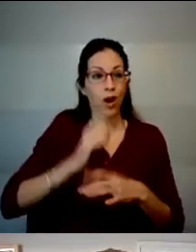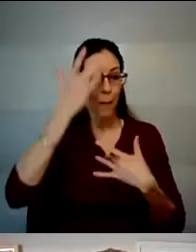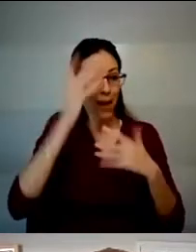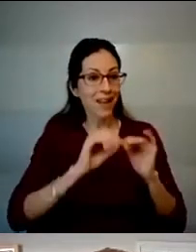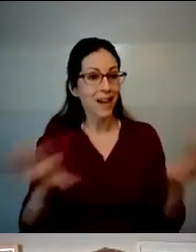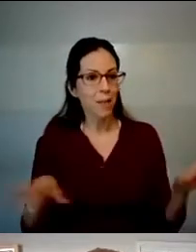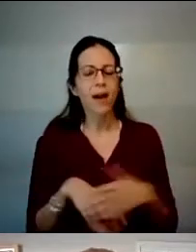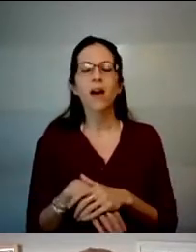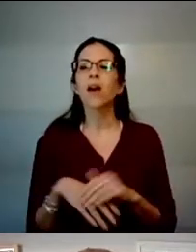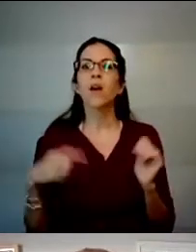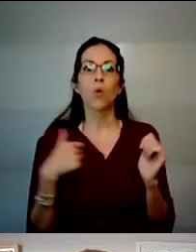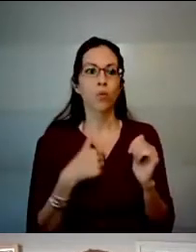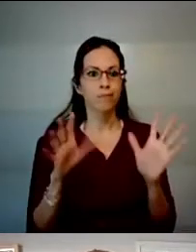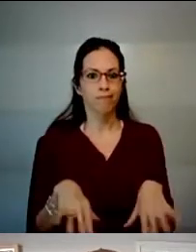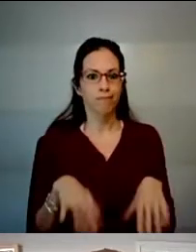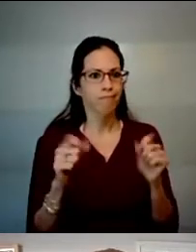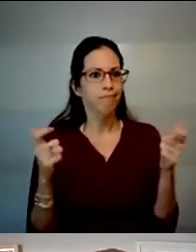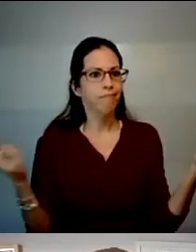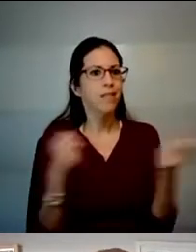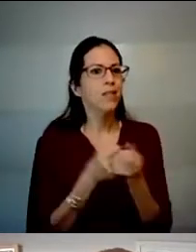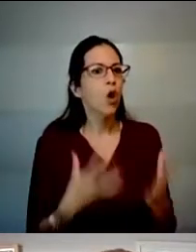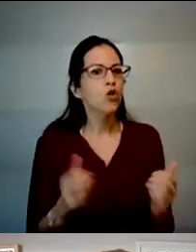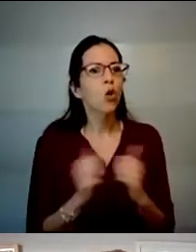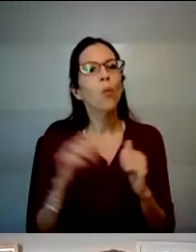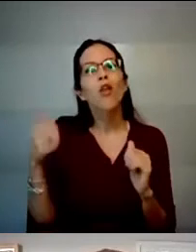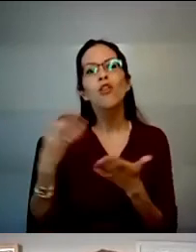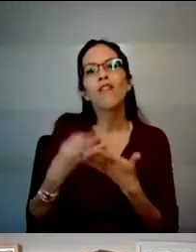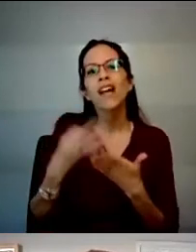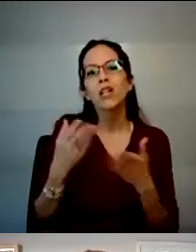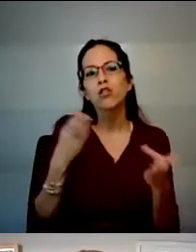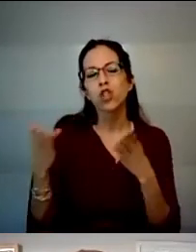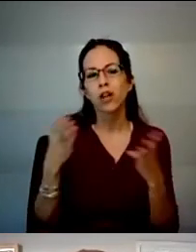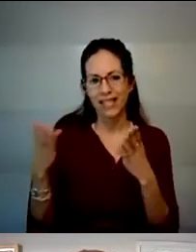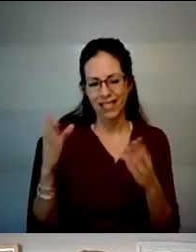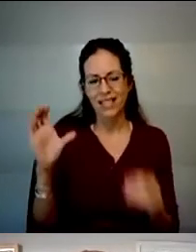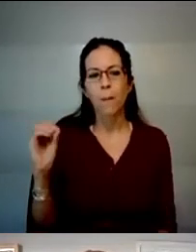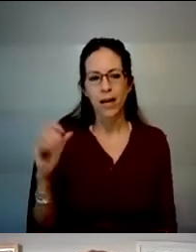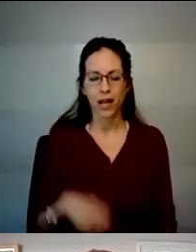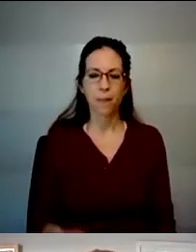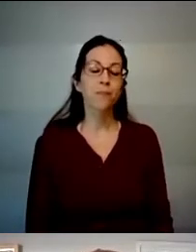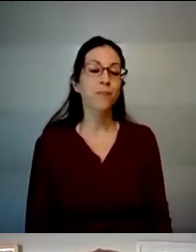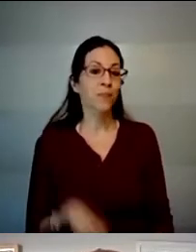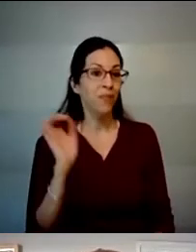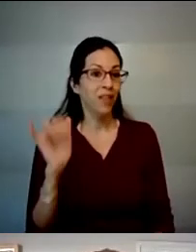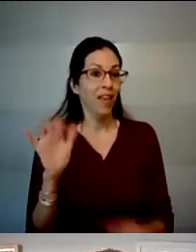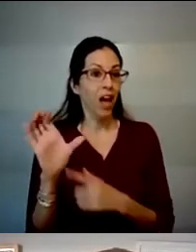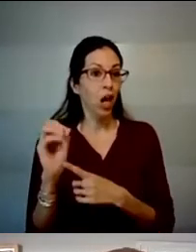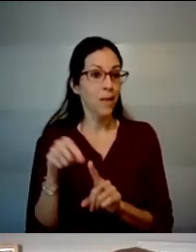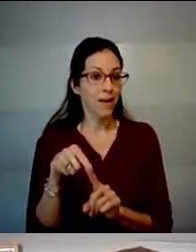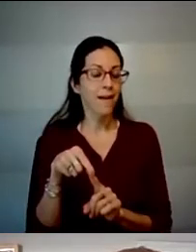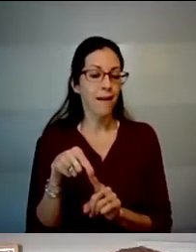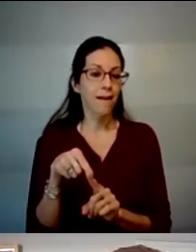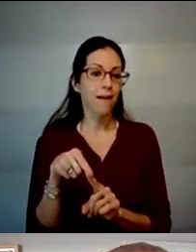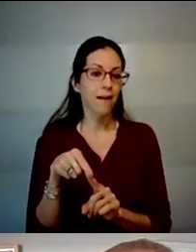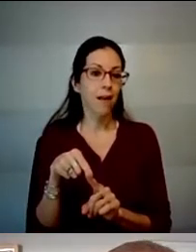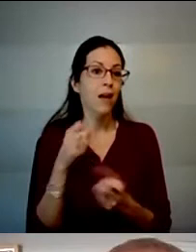a very large sponsorship with another financial services company. And they were sponsoring